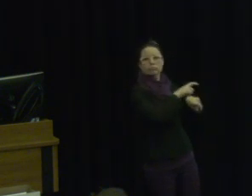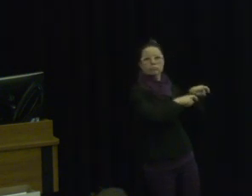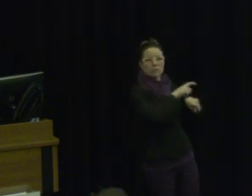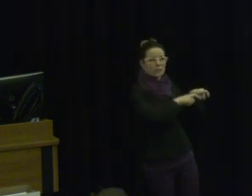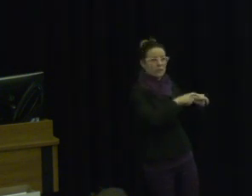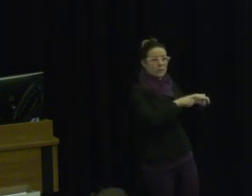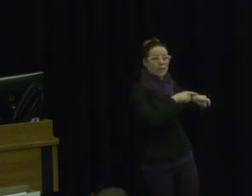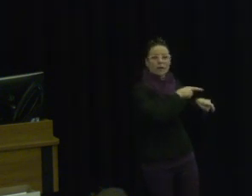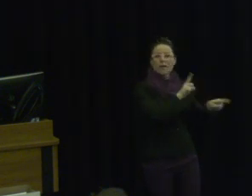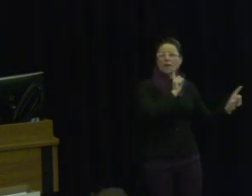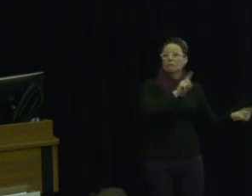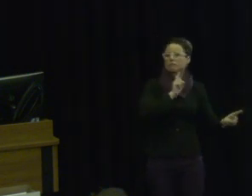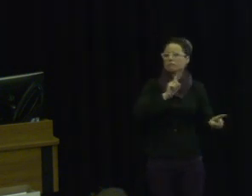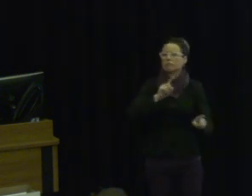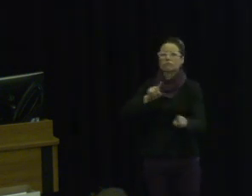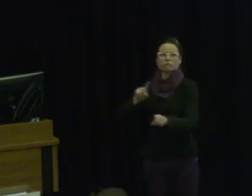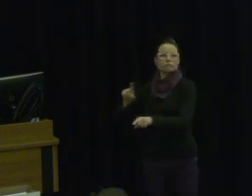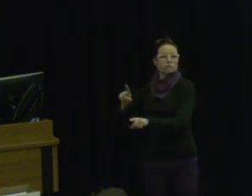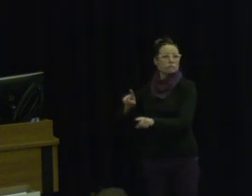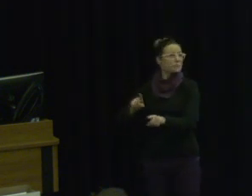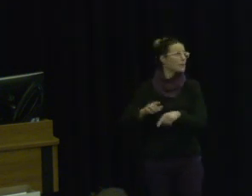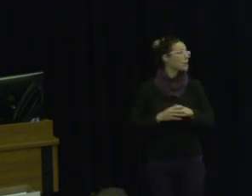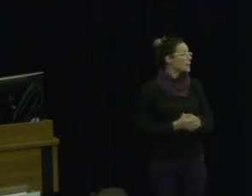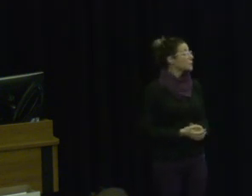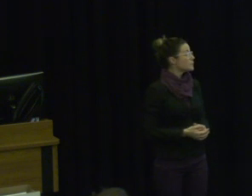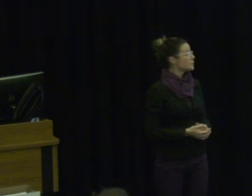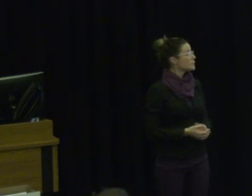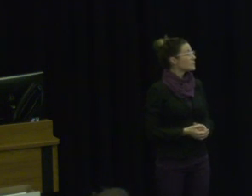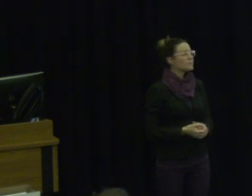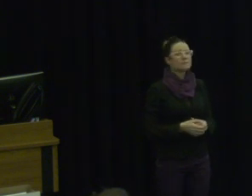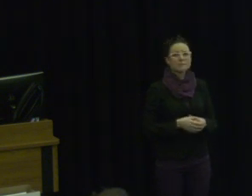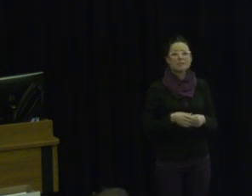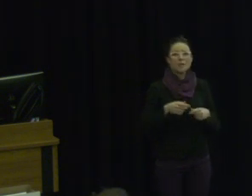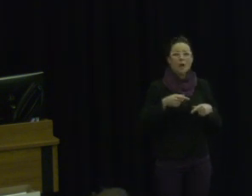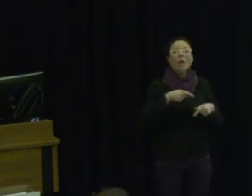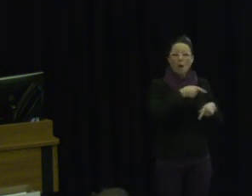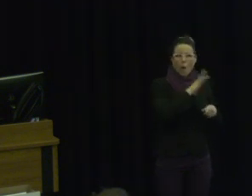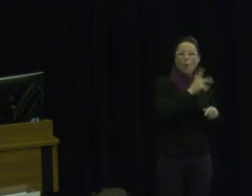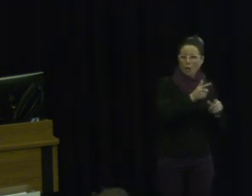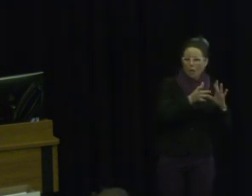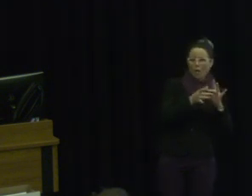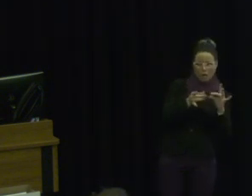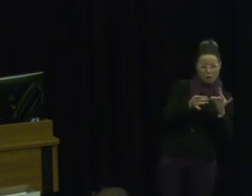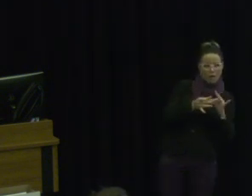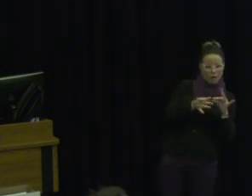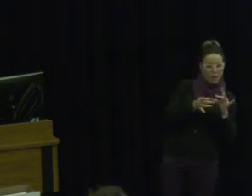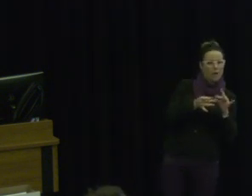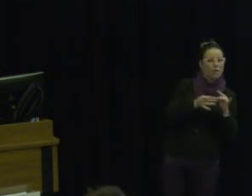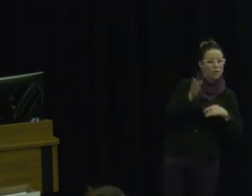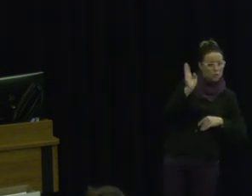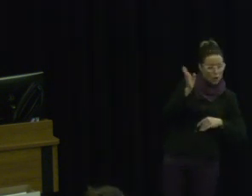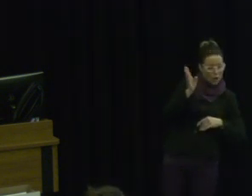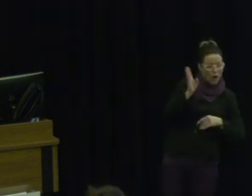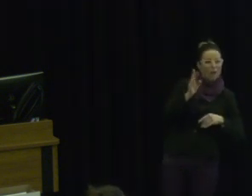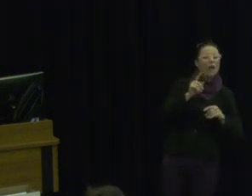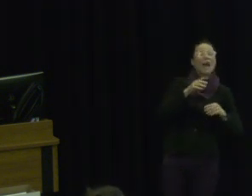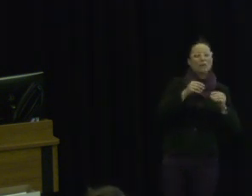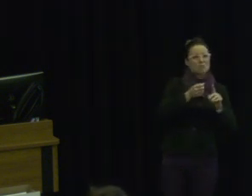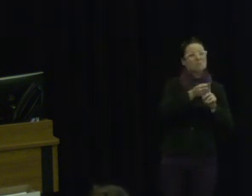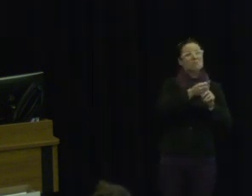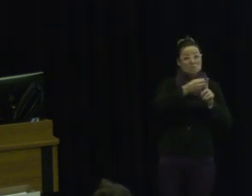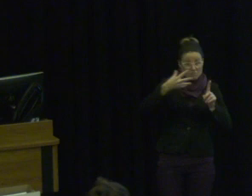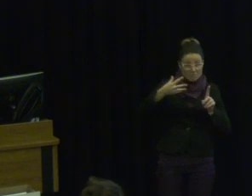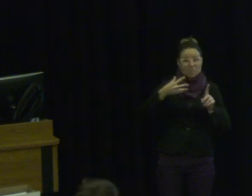so you may be asking one of these. So as you listen to these folks and you have a question about finances, you'll know who to go. If you have some question about